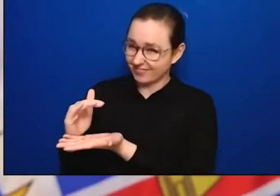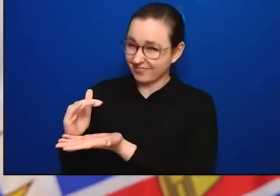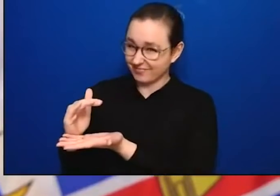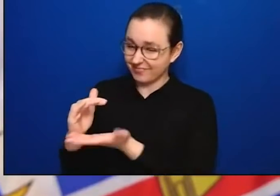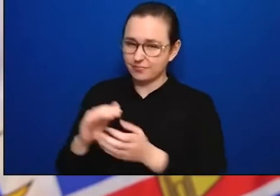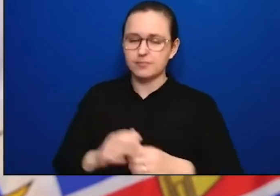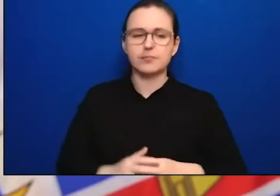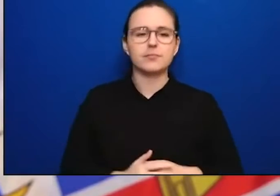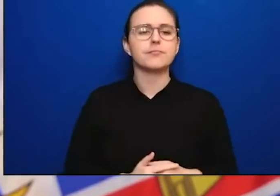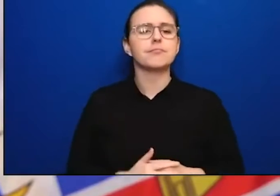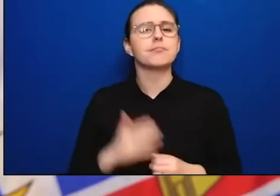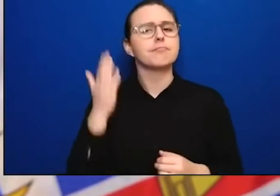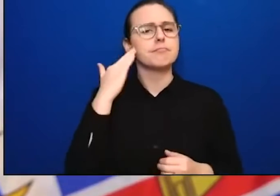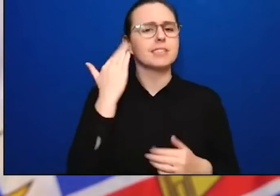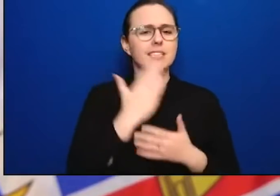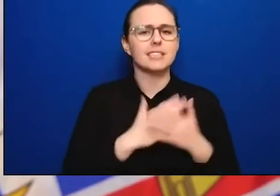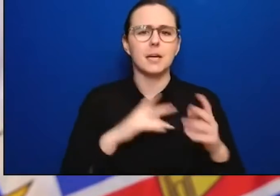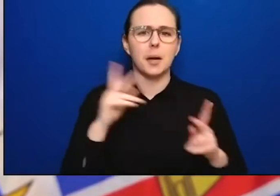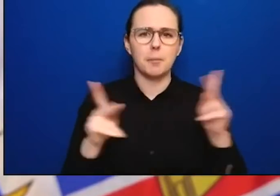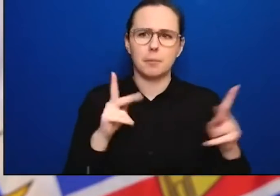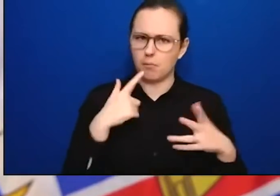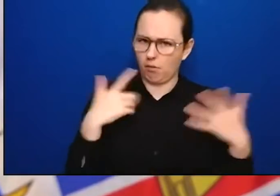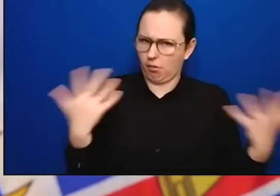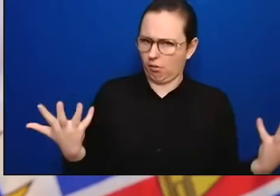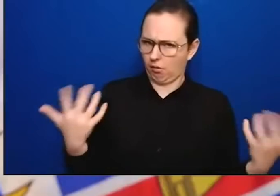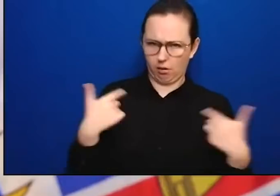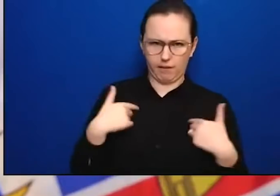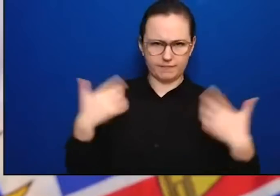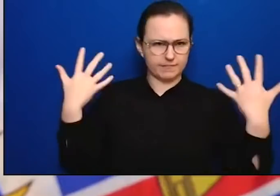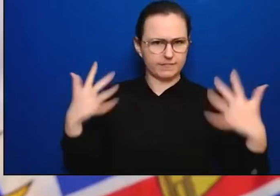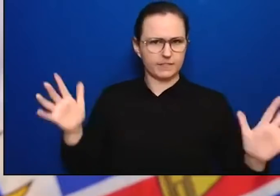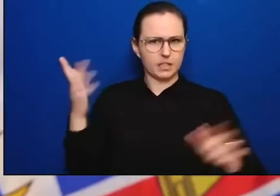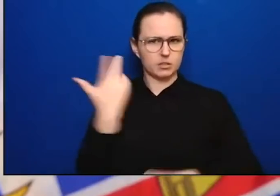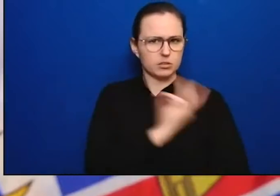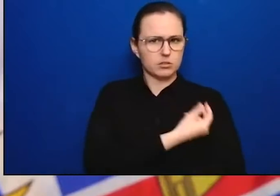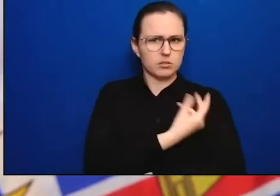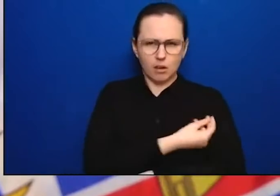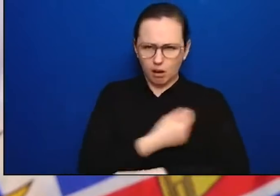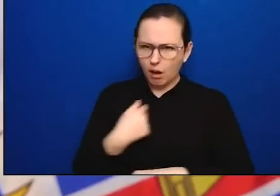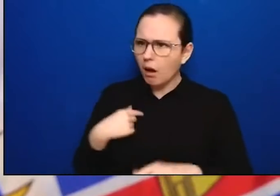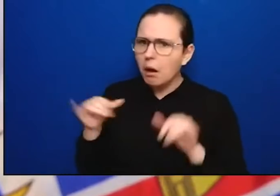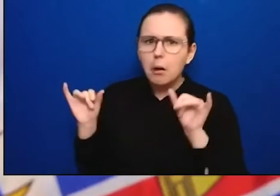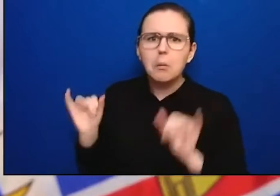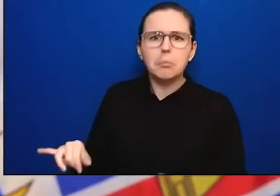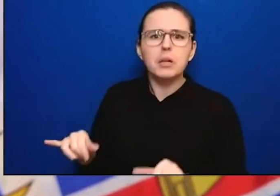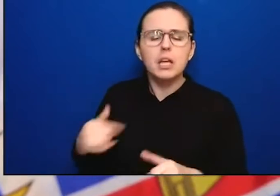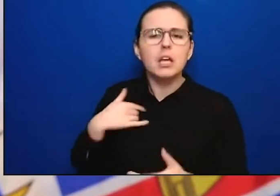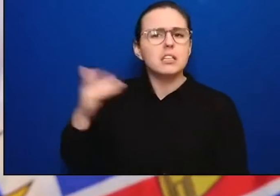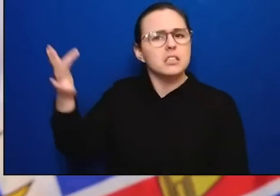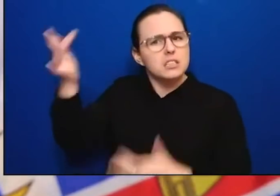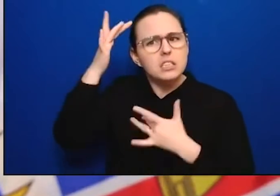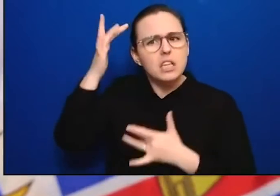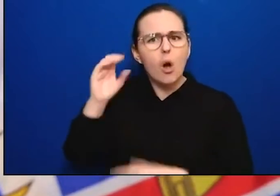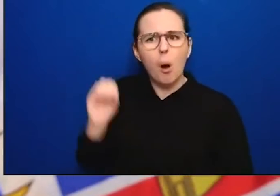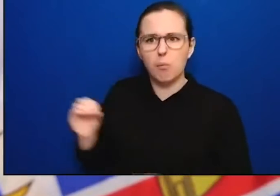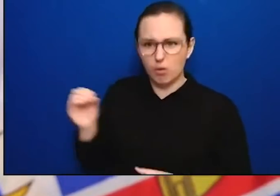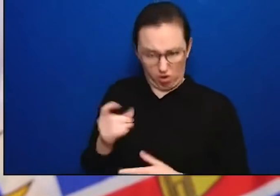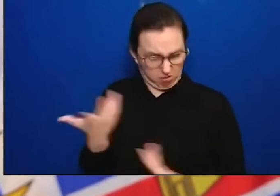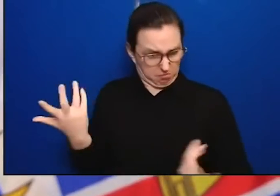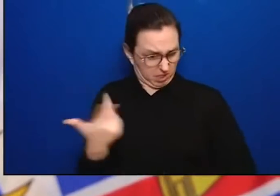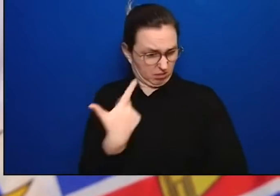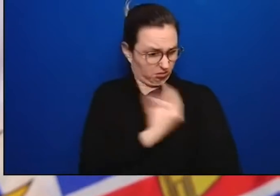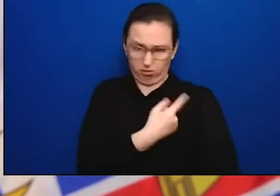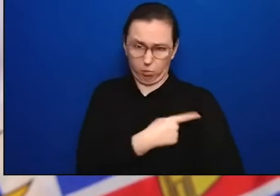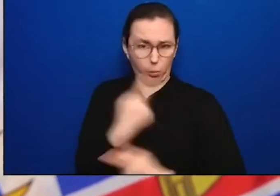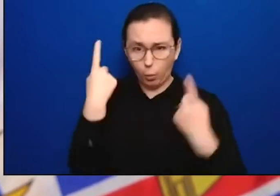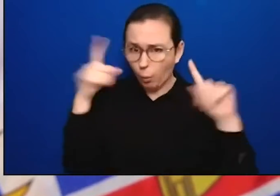the virus, with Omicron in particular, and some may question that the effectiveness of vaccines overall.